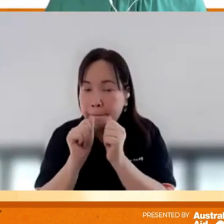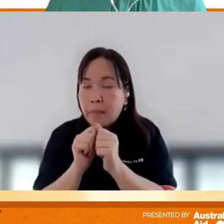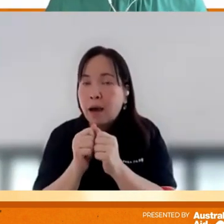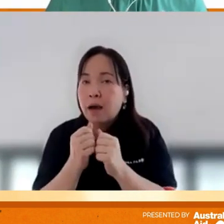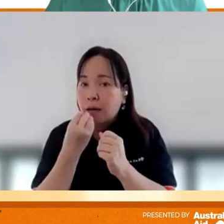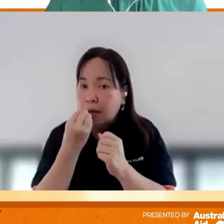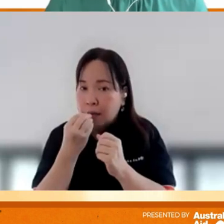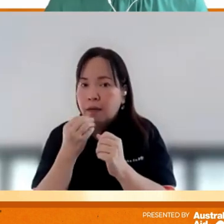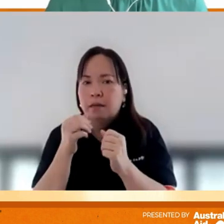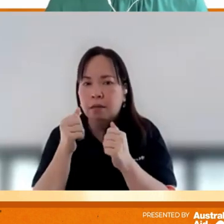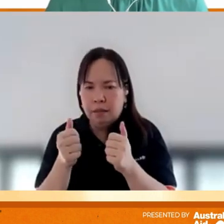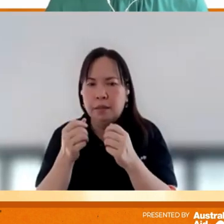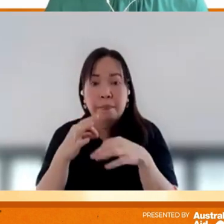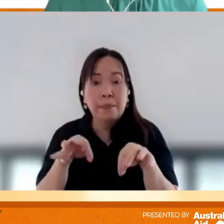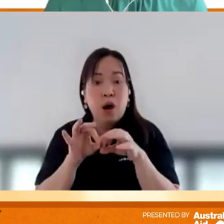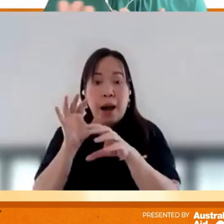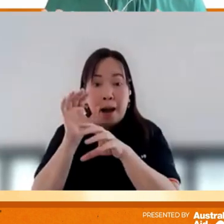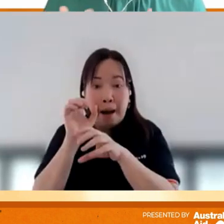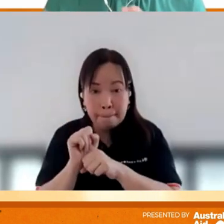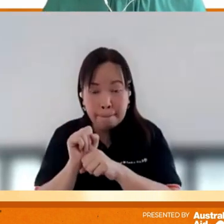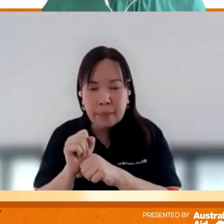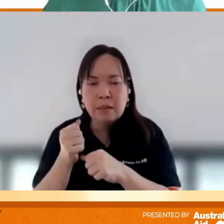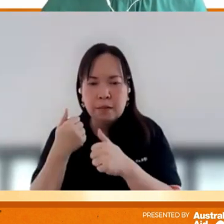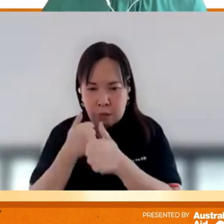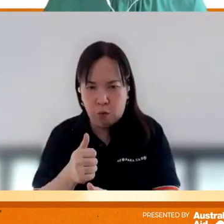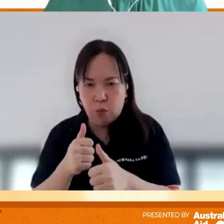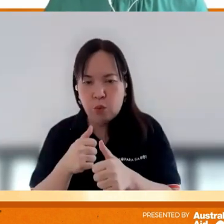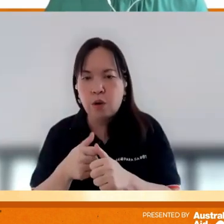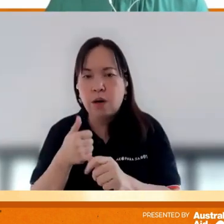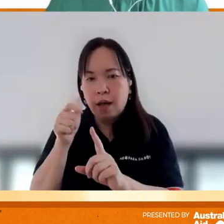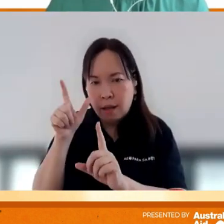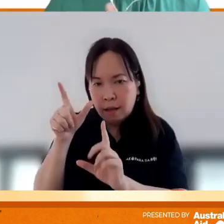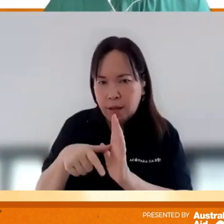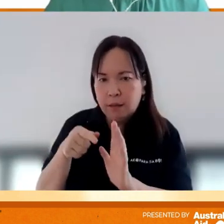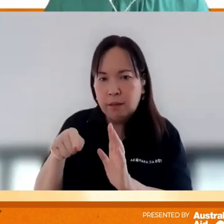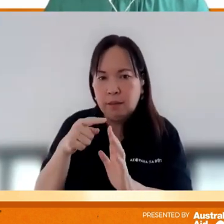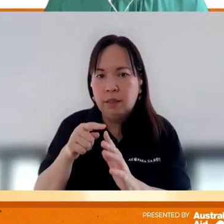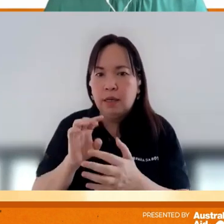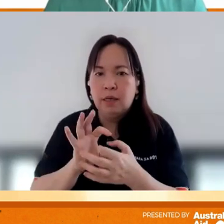Help them develop or establish yung relationship with trusted